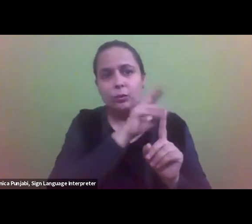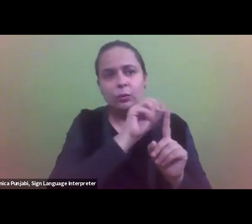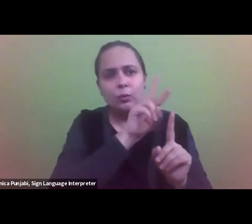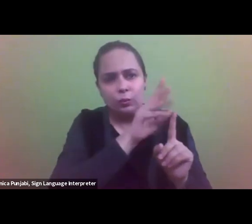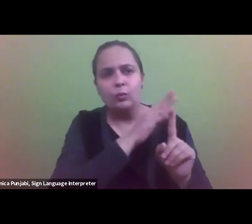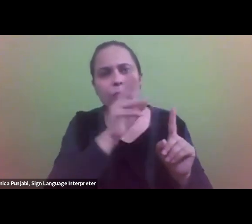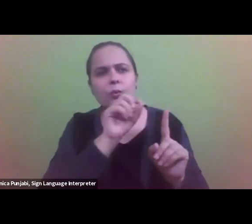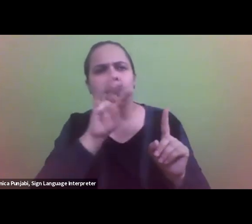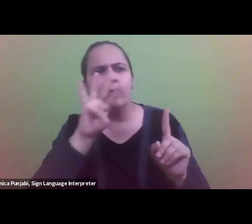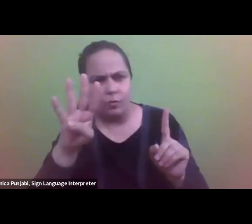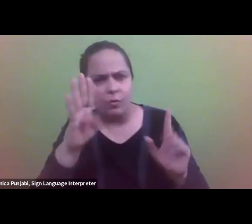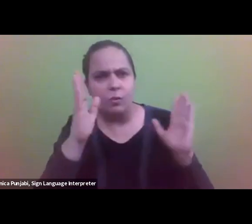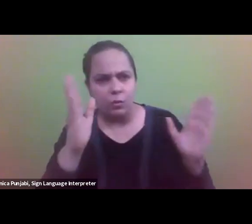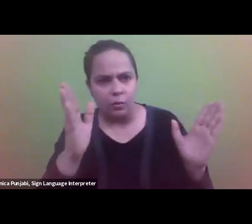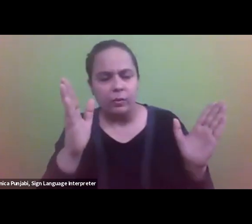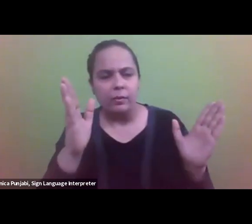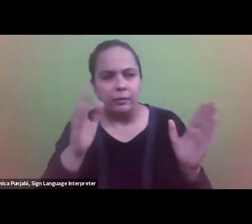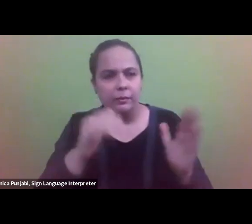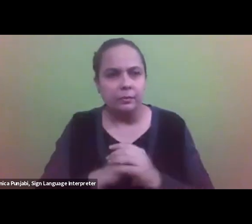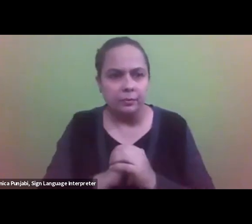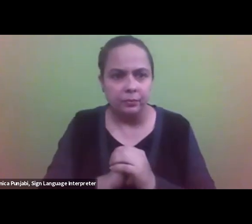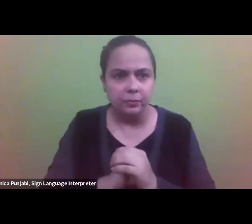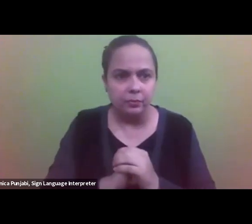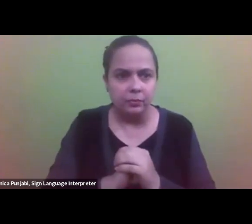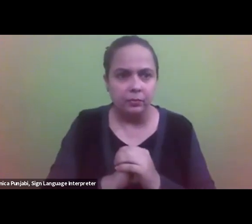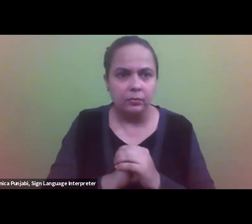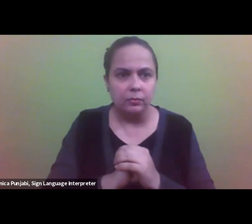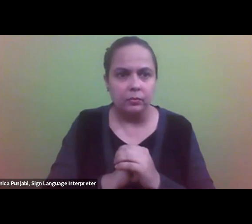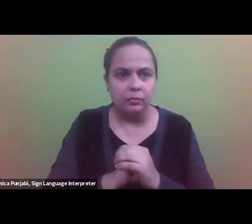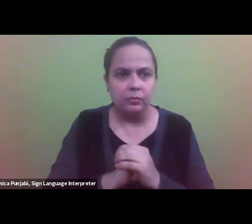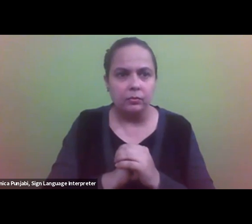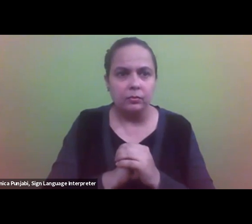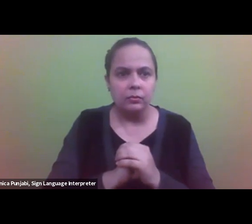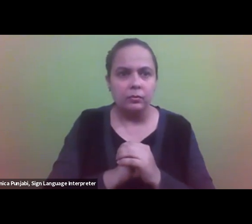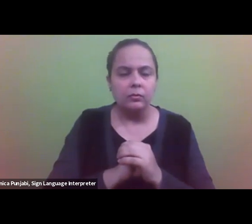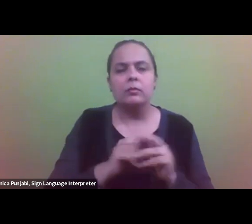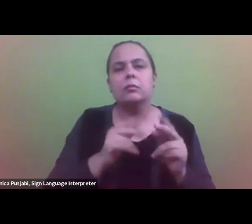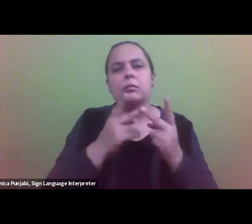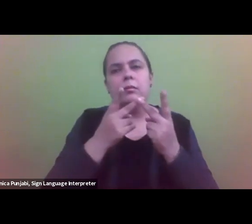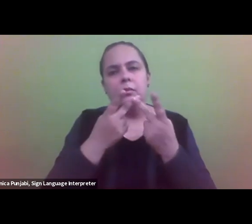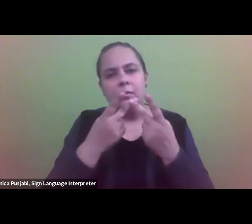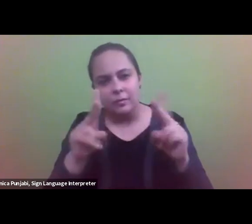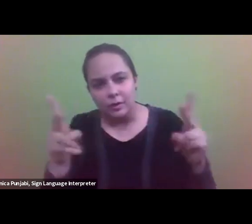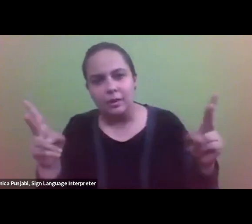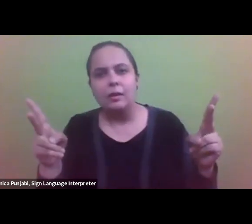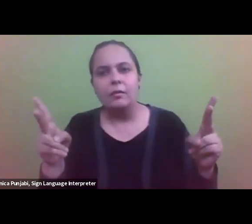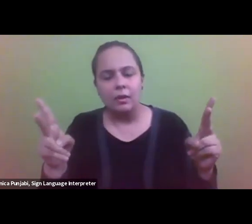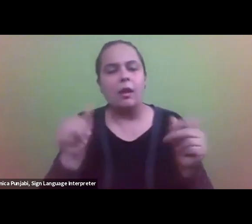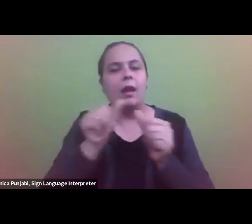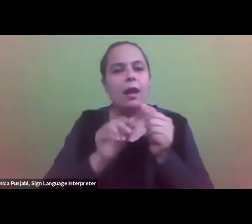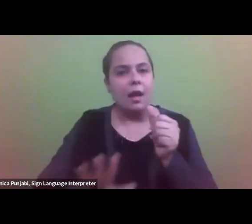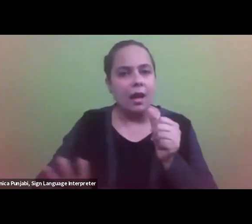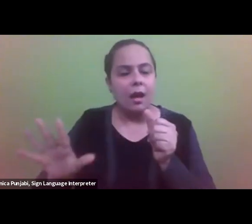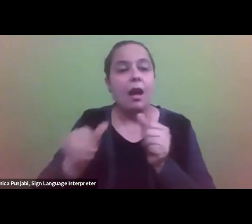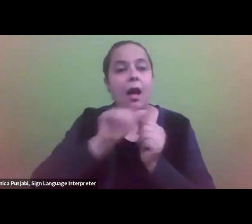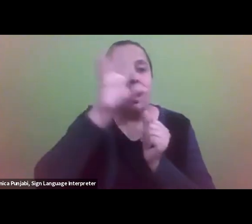with our audiences. And he's had other prior tours around Africa and in